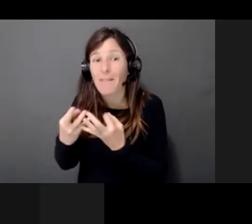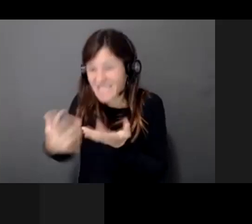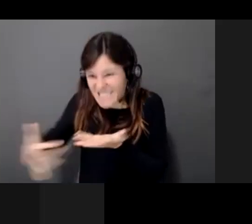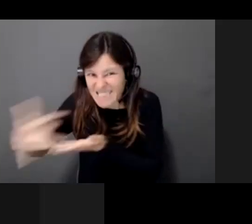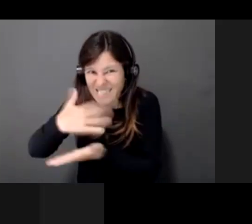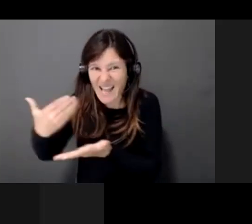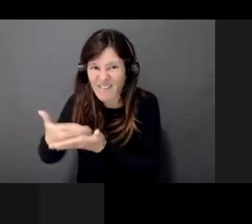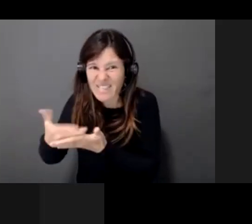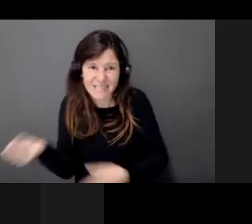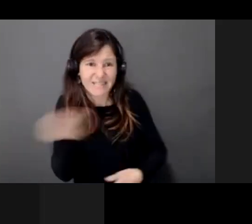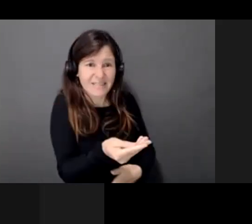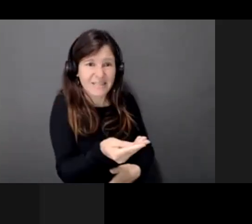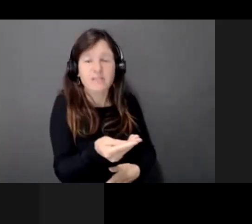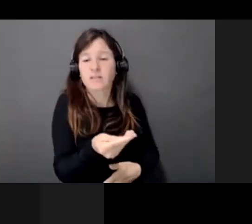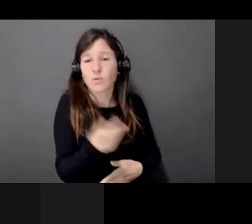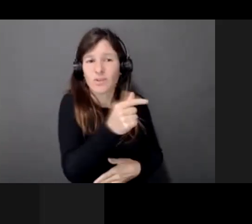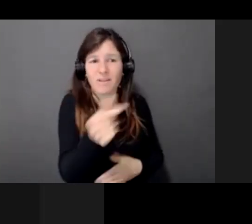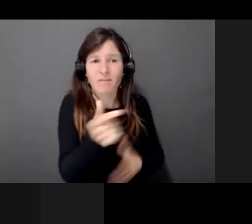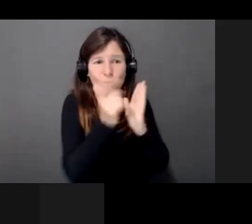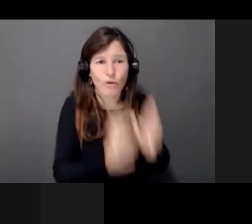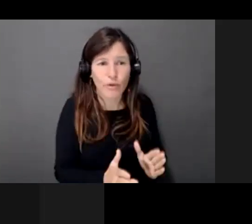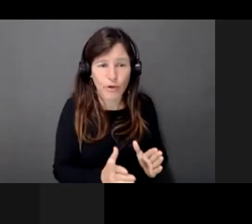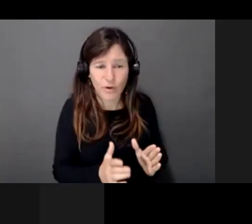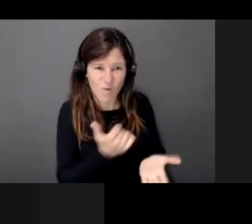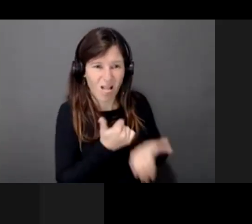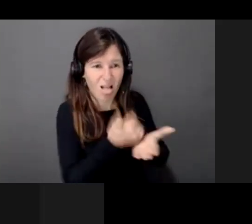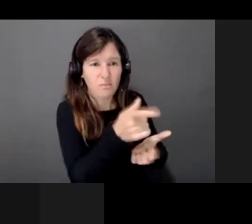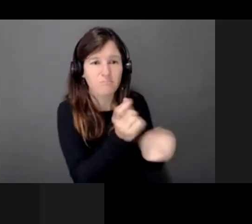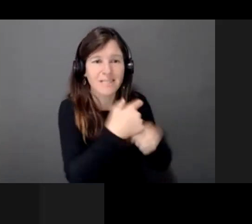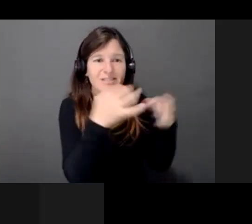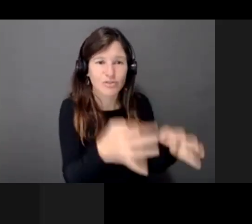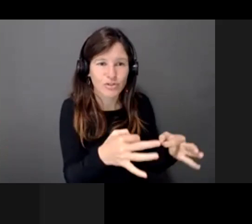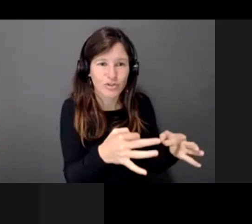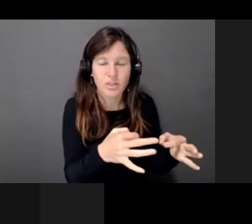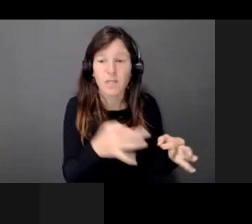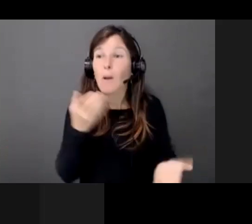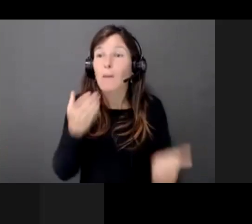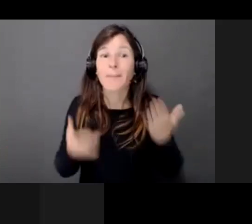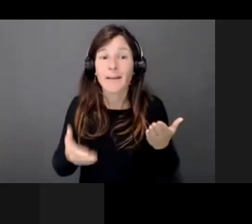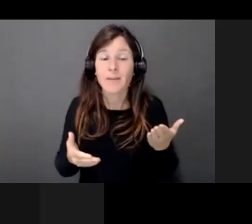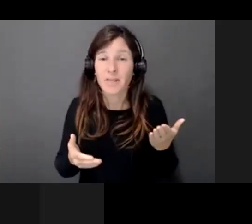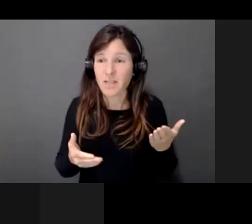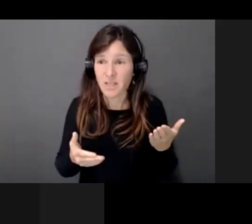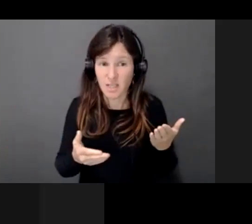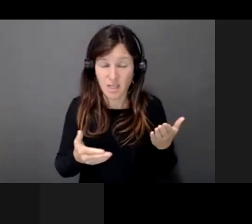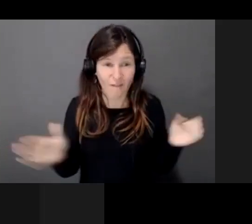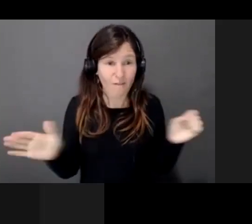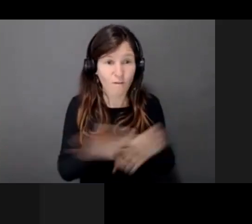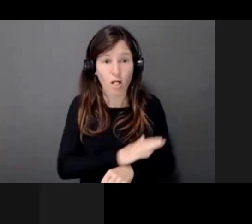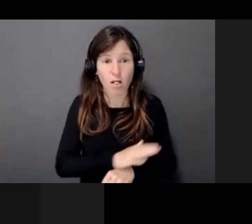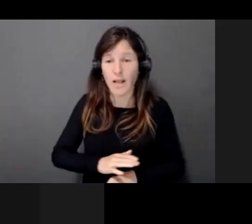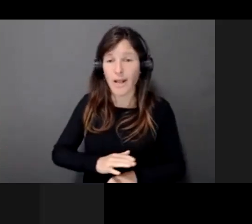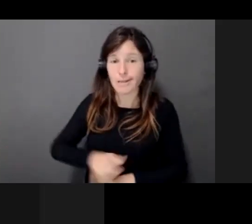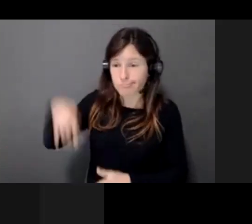decision. That may mean that ultimately the matter is not fully prosecuted and a diversion is put in